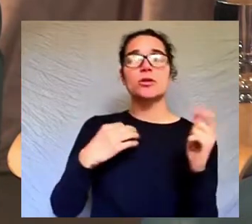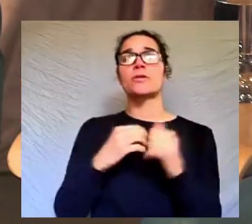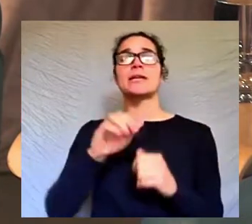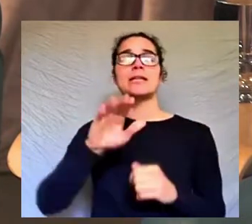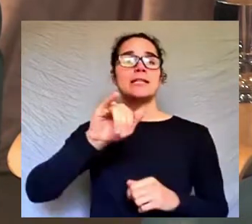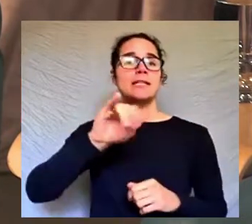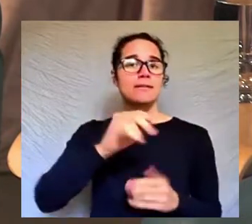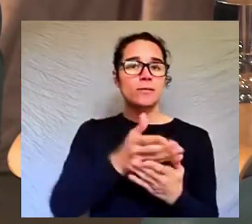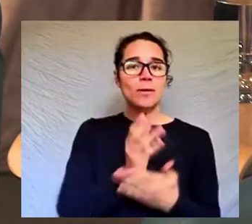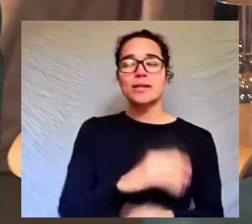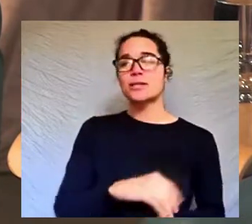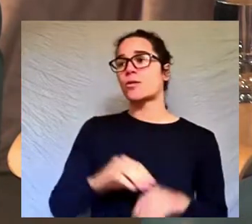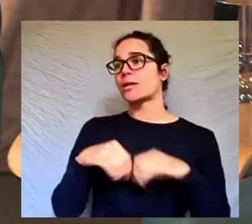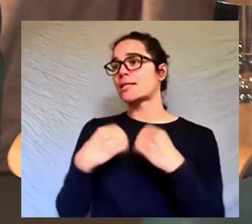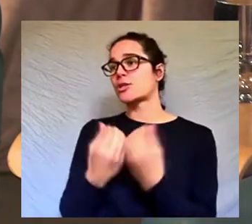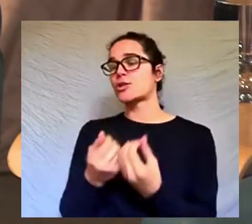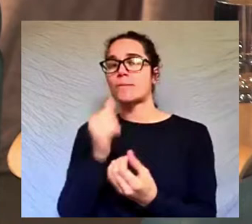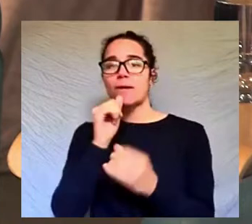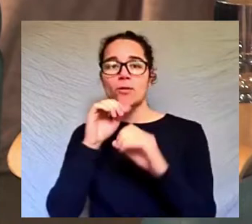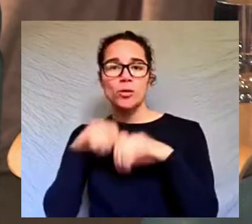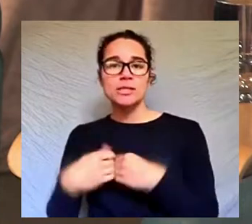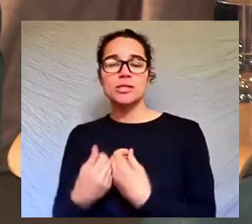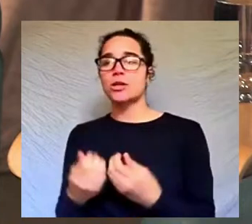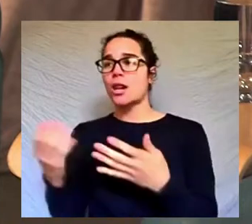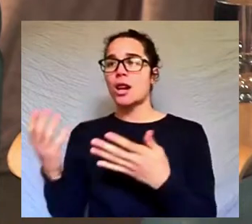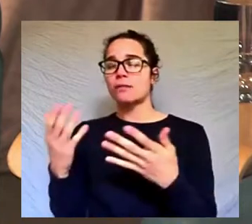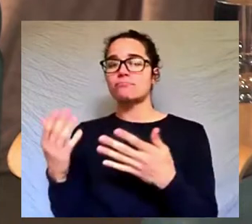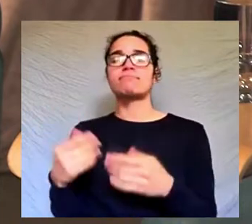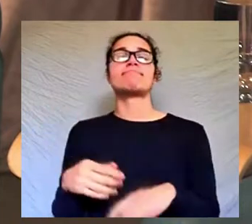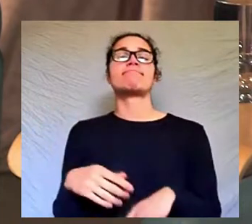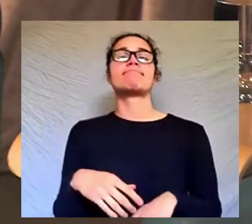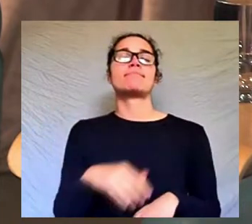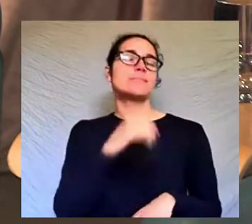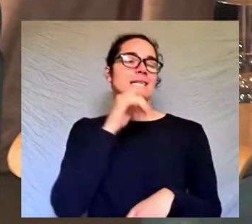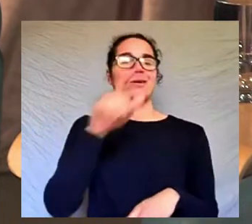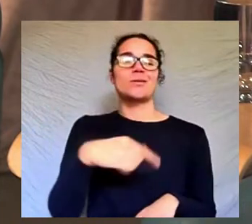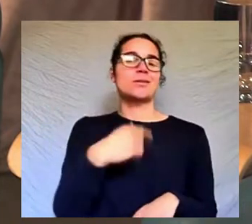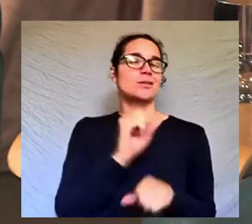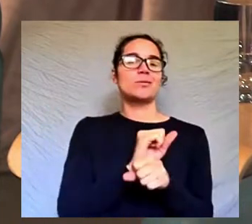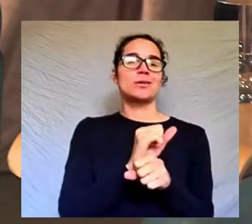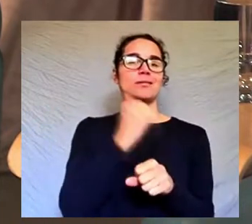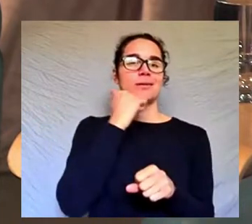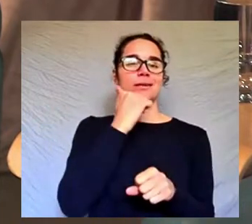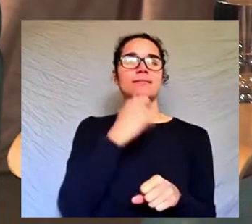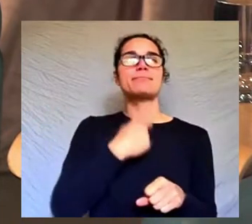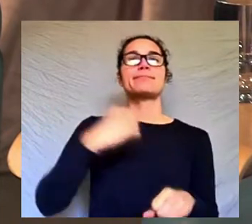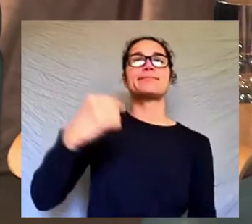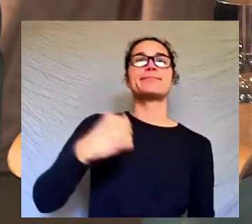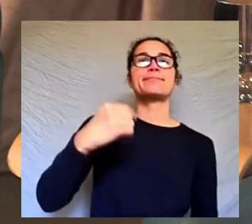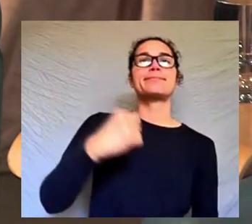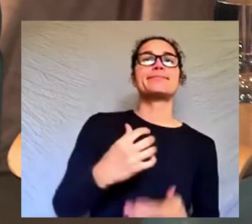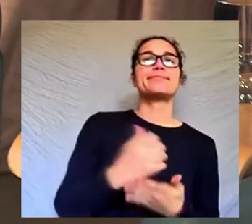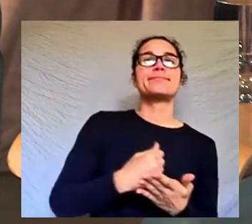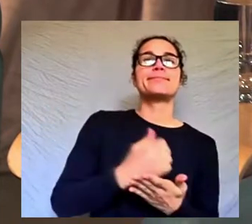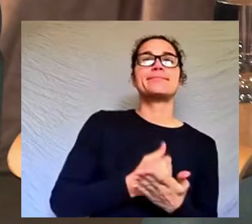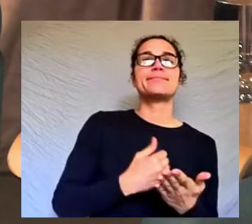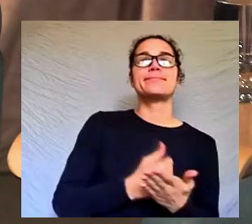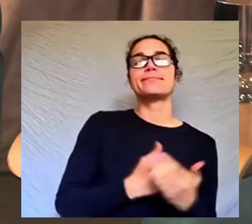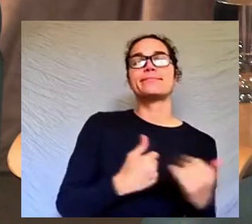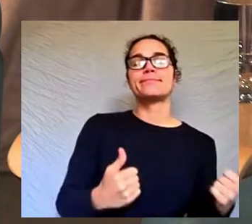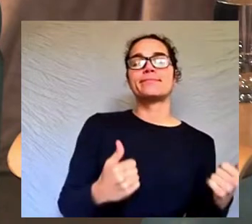organization. So it's not just the work you do every day that pays you. That probably